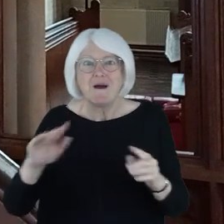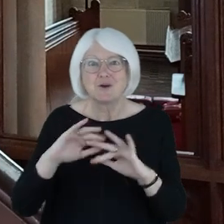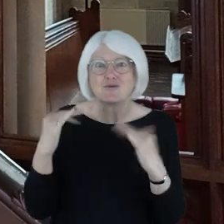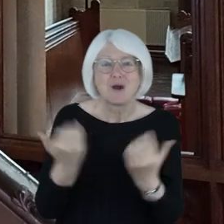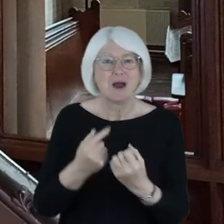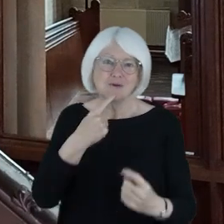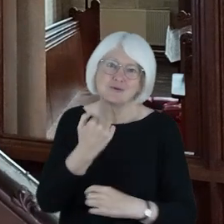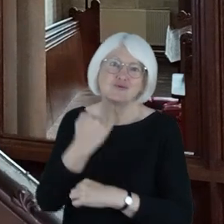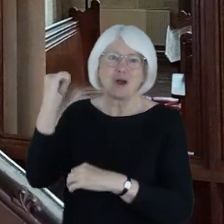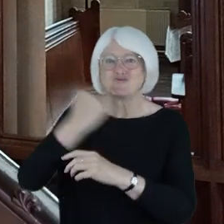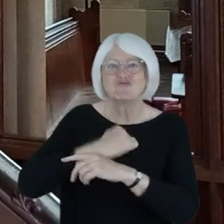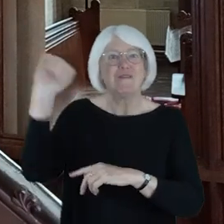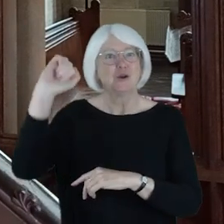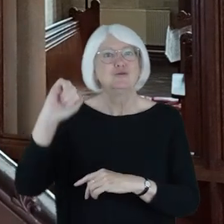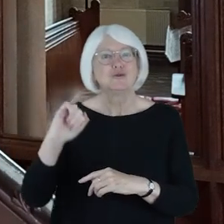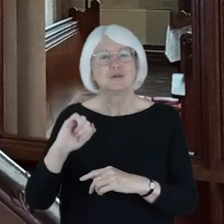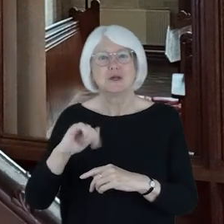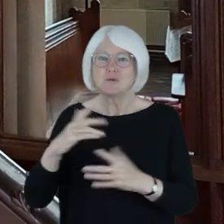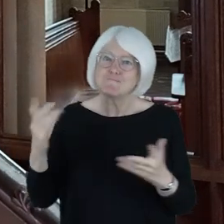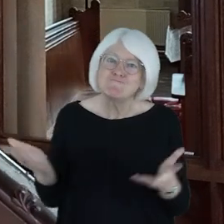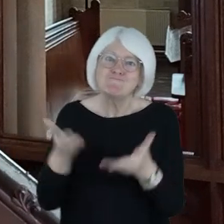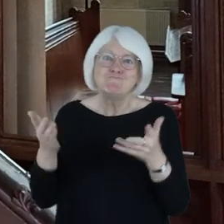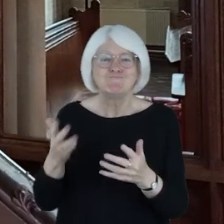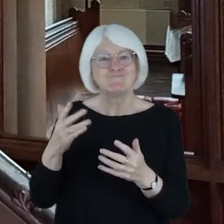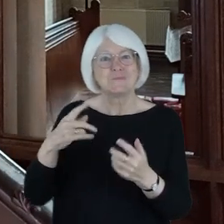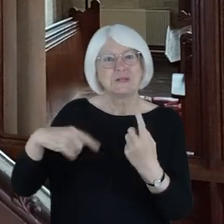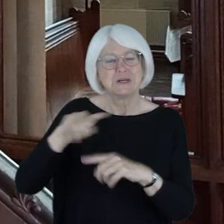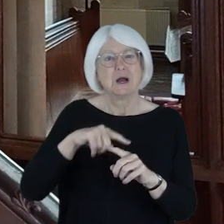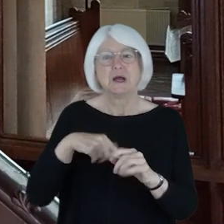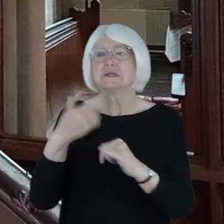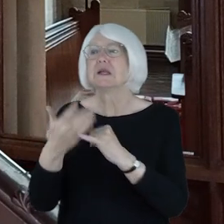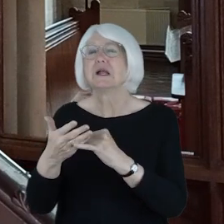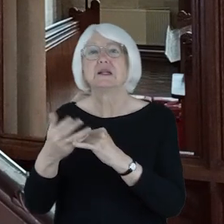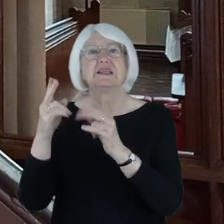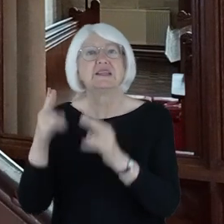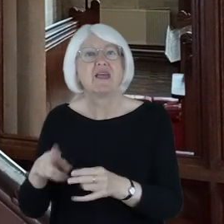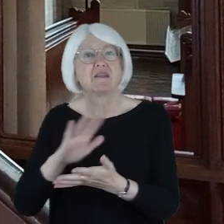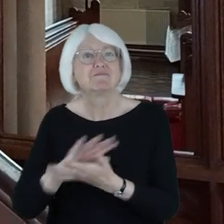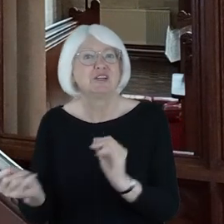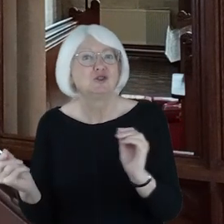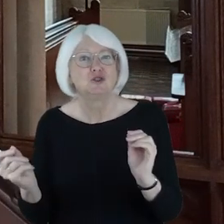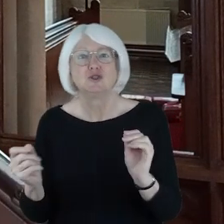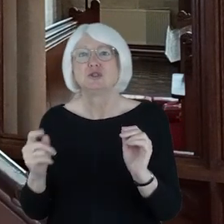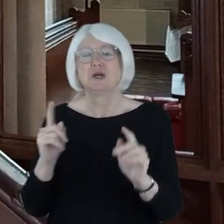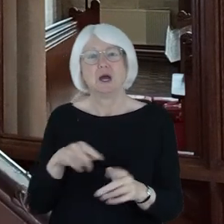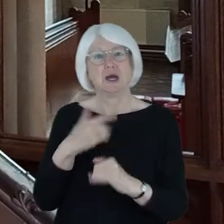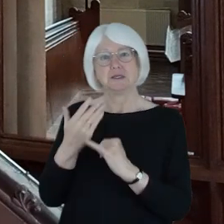order of things until death has died, until victims look like kings and kings look like